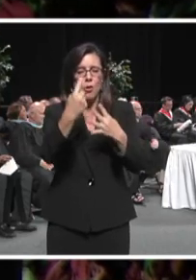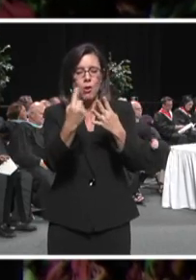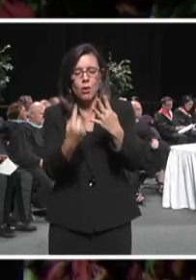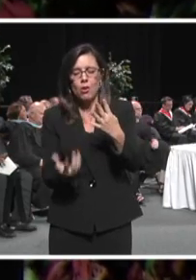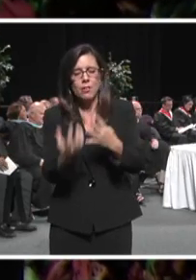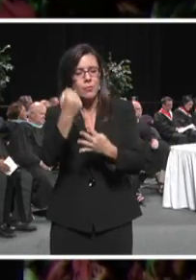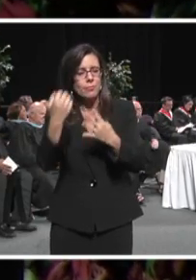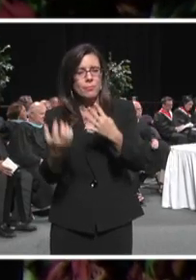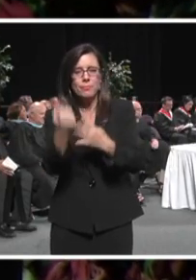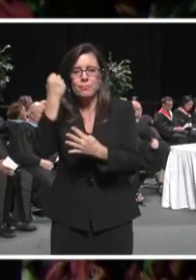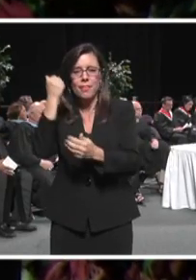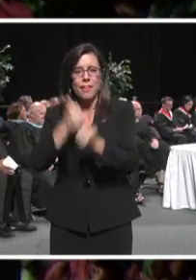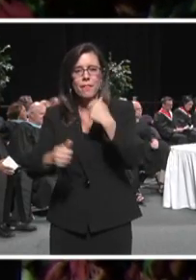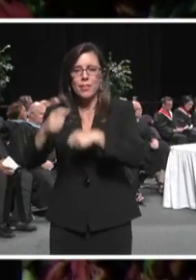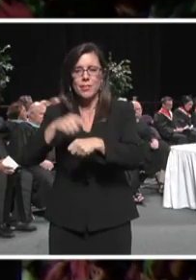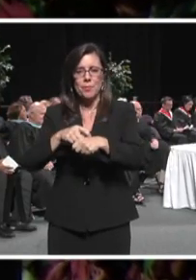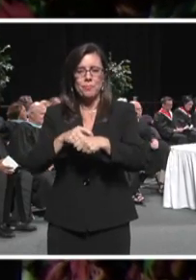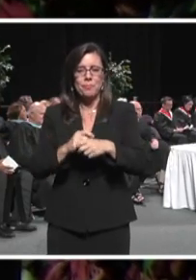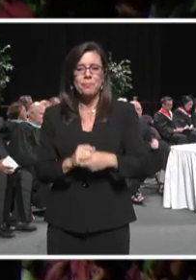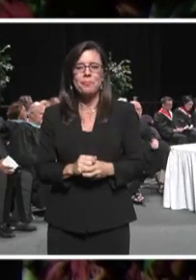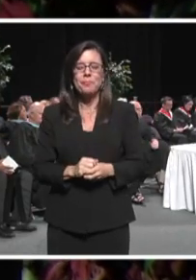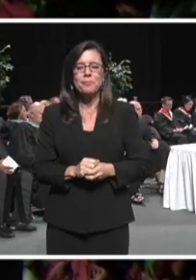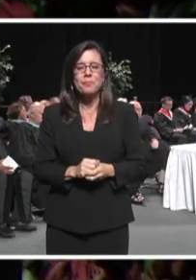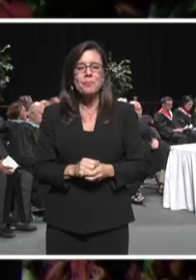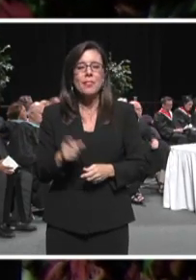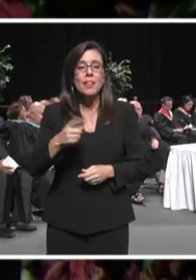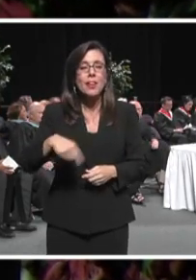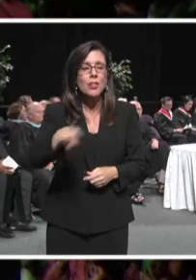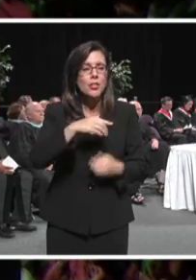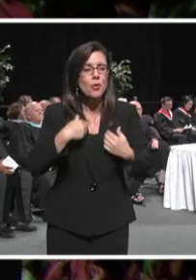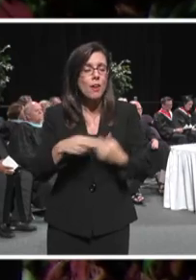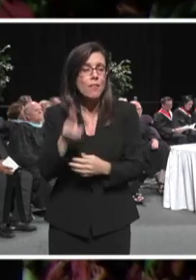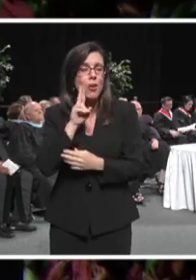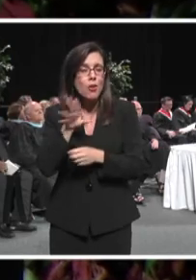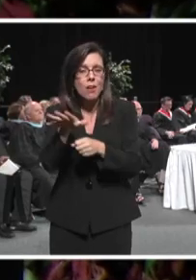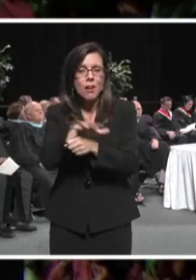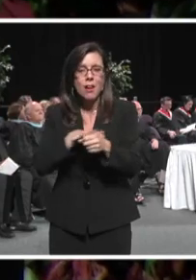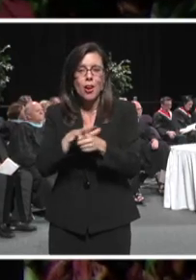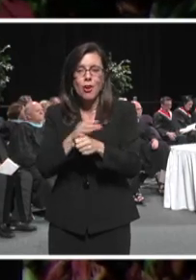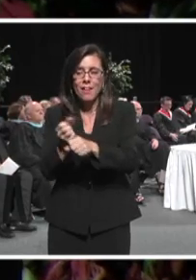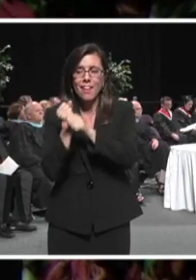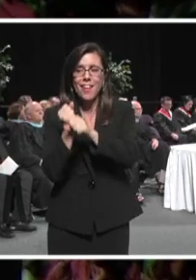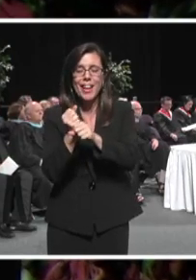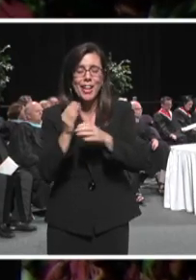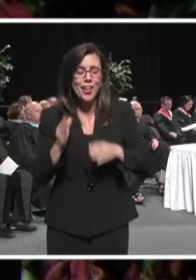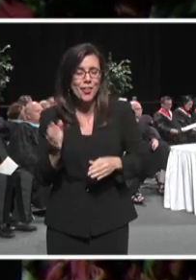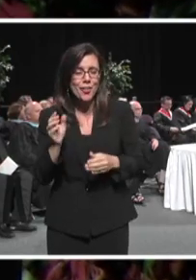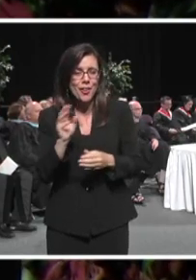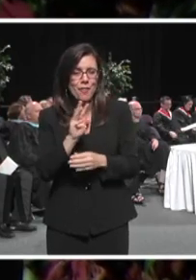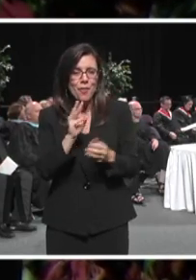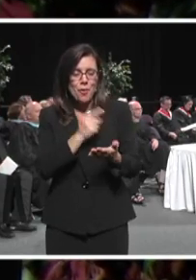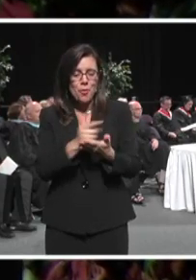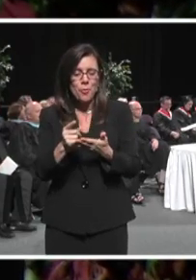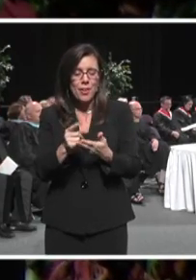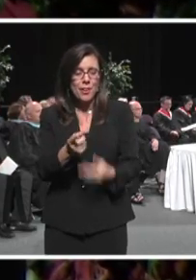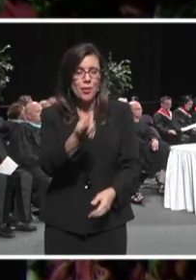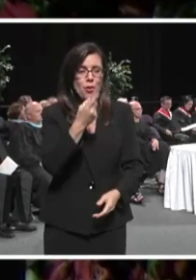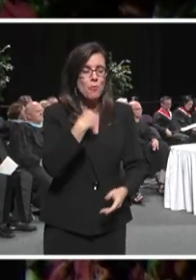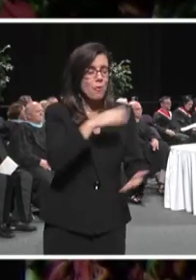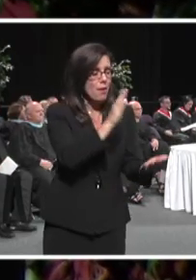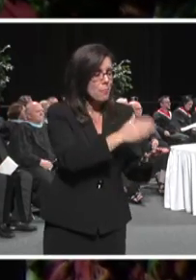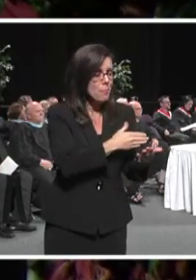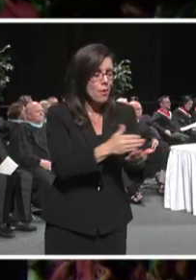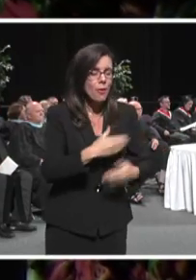First Division awards yearly. You have the Houston Area Hitter of the Week. Red Poets, National